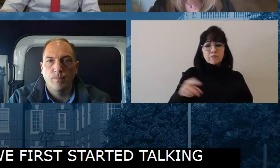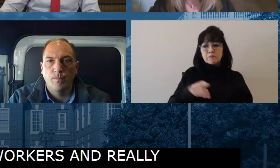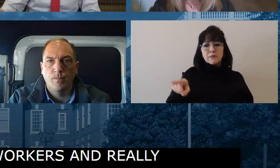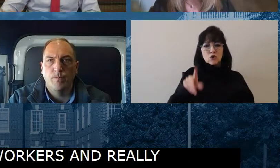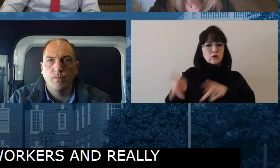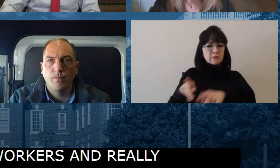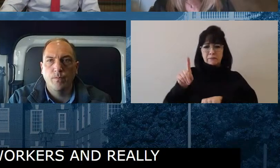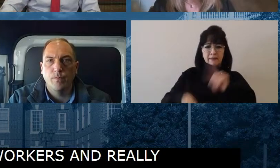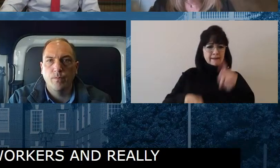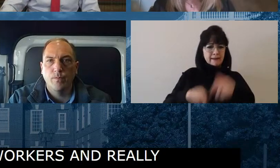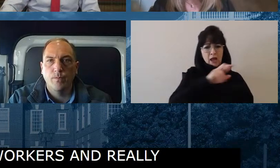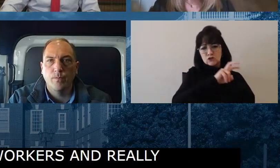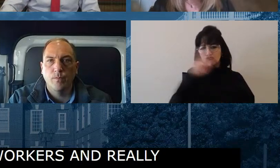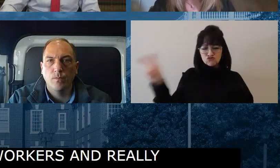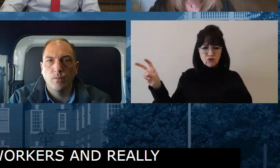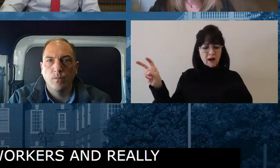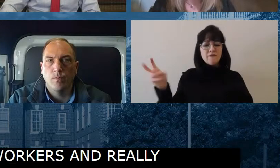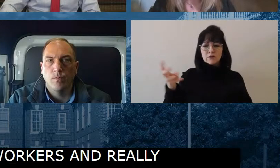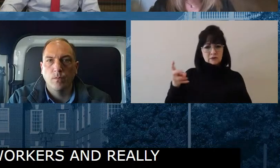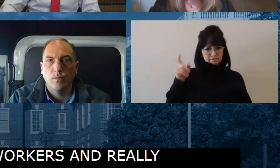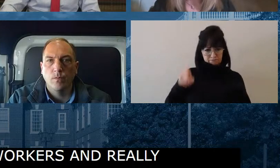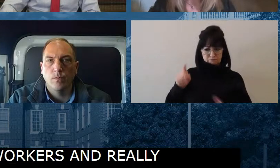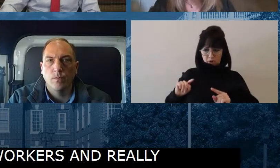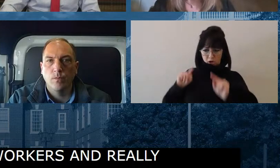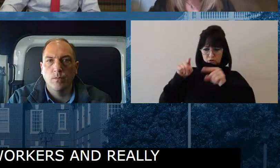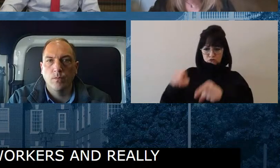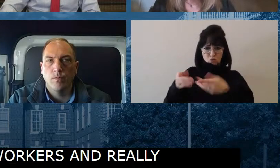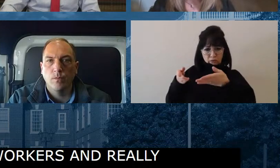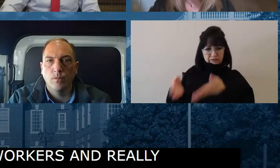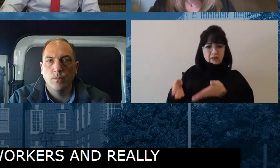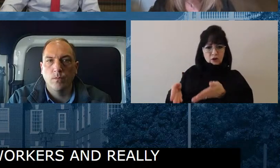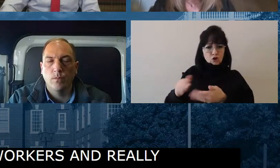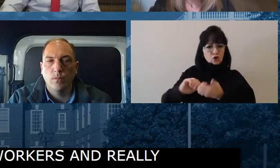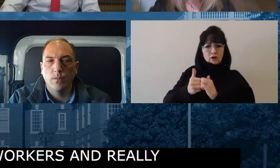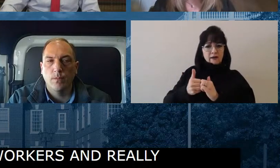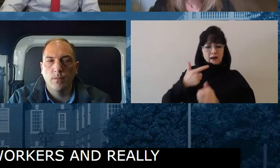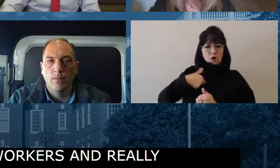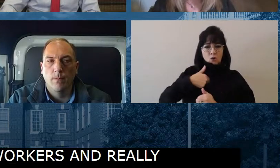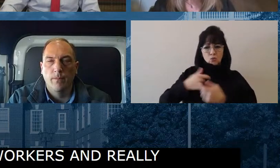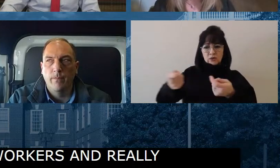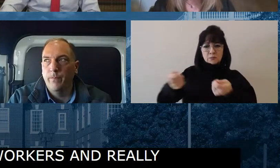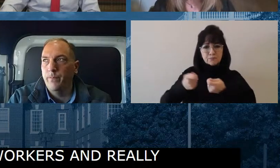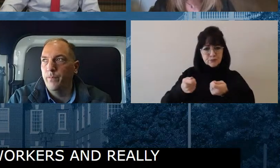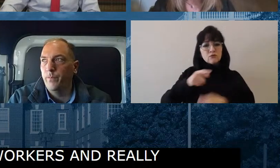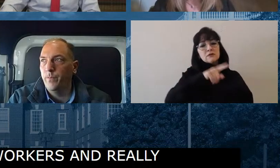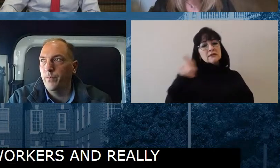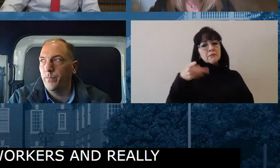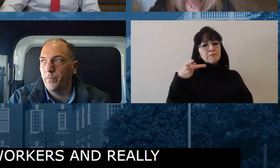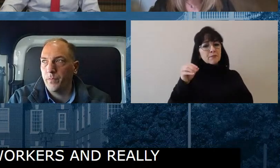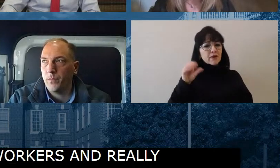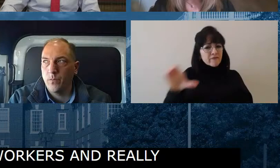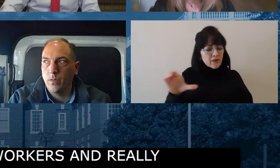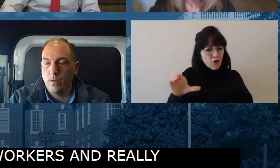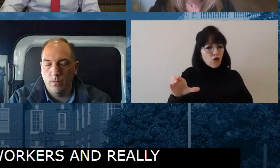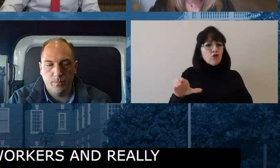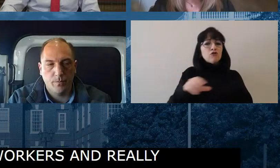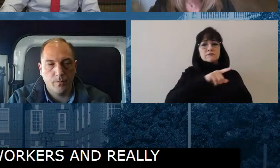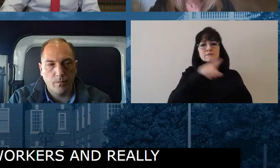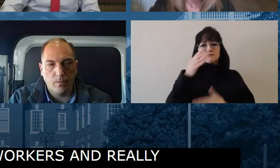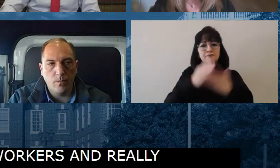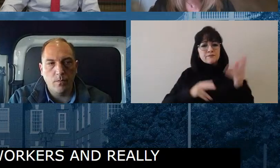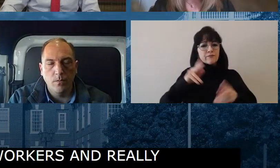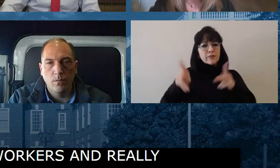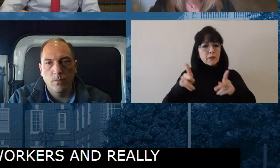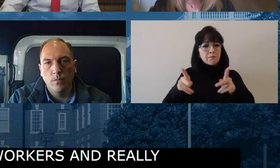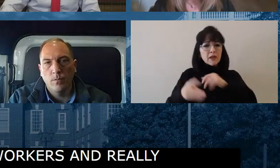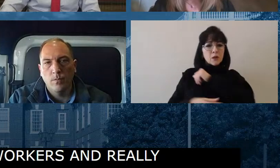and we're able to make sure that all those communities of colors got the kind of testing outreach